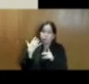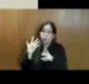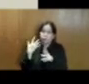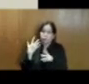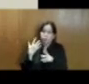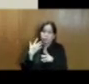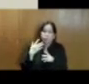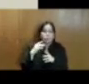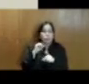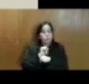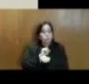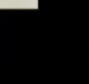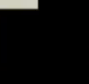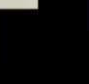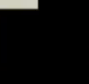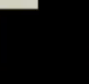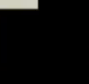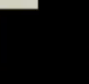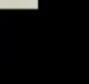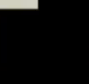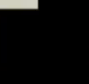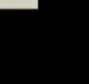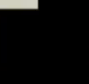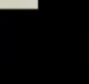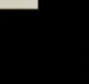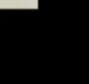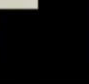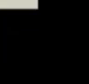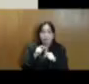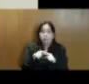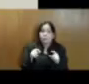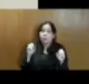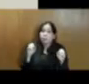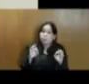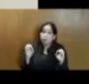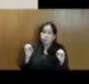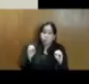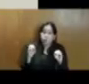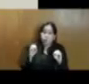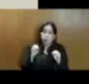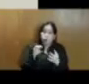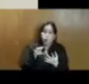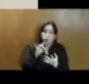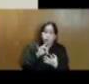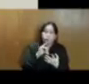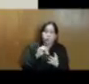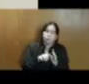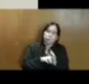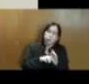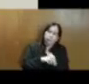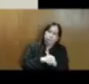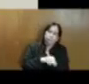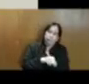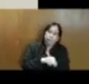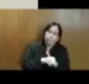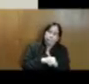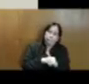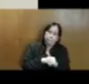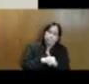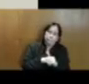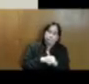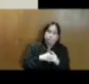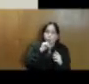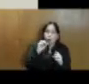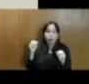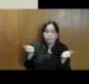look like for workers when they have the dirty option. If they don't have dirty jobs or carbon intensive jobs to go into, then their outside